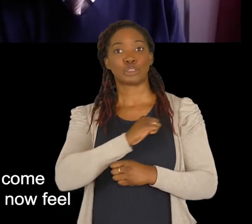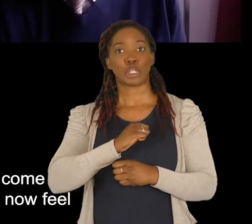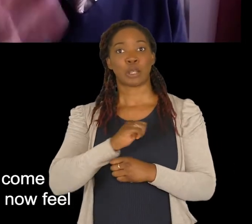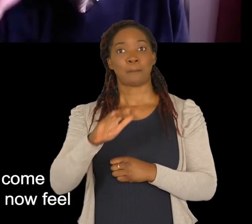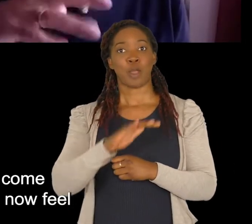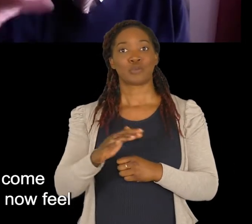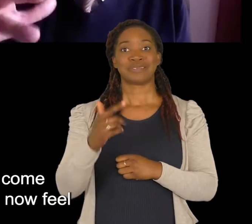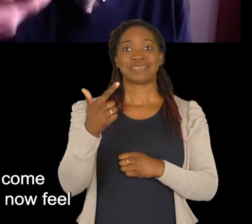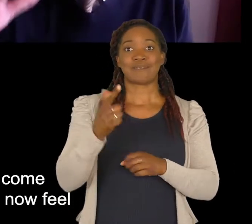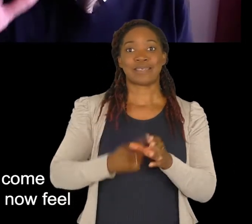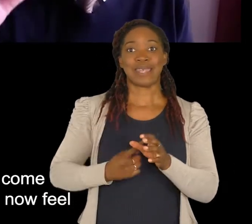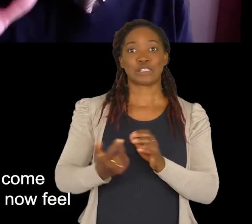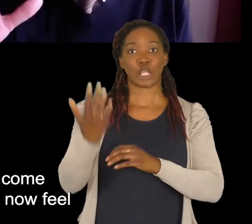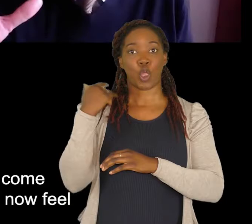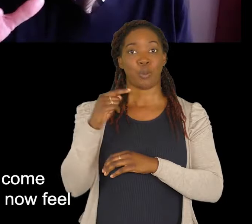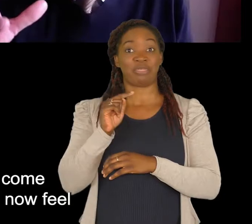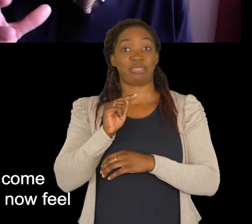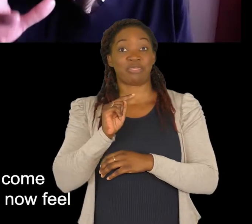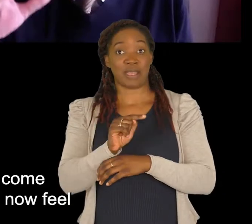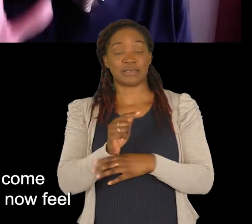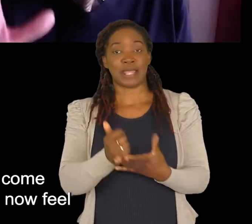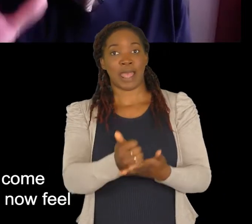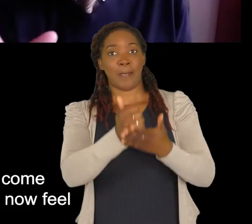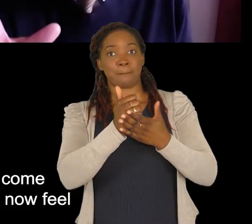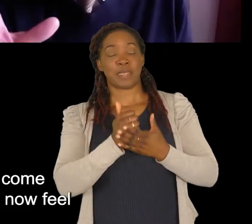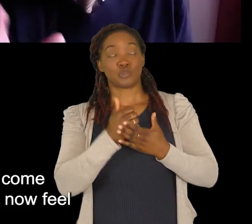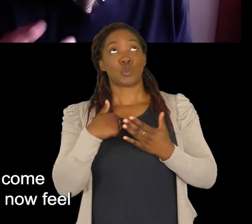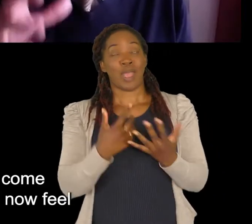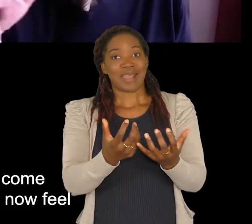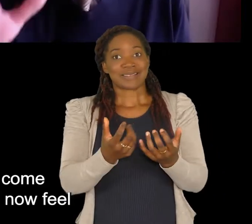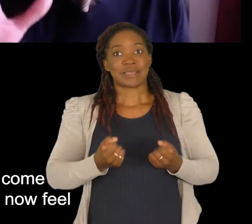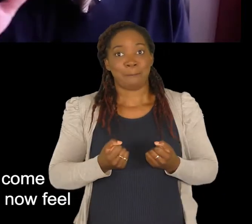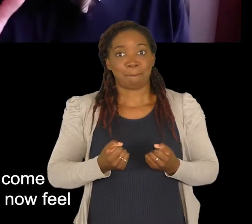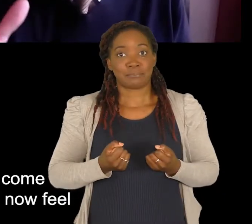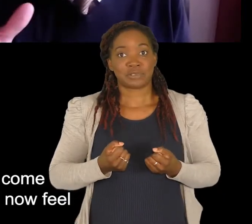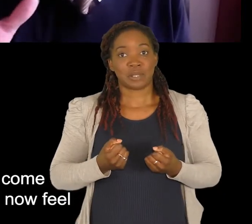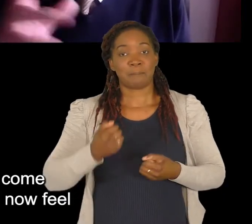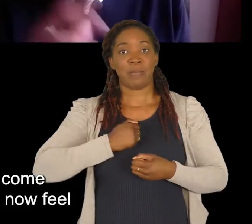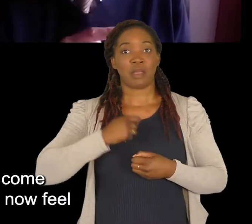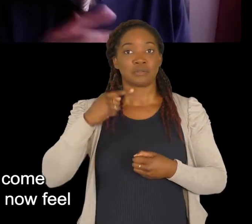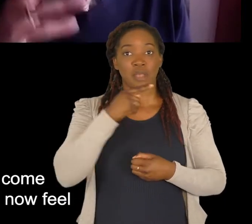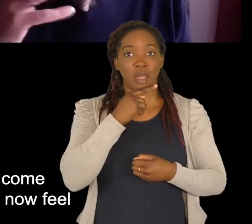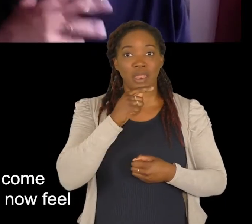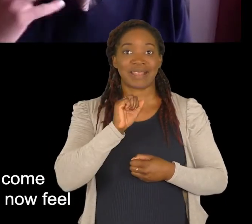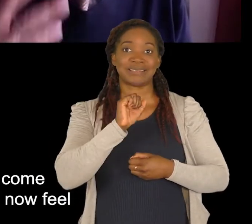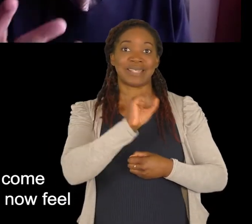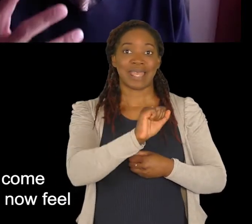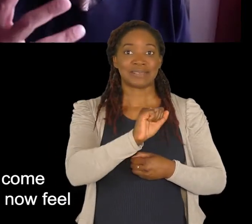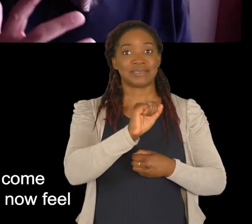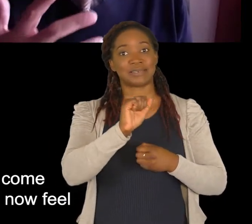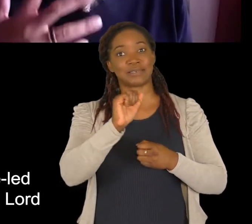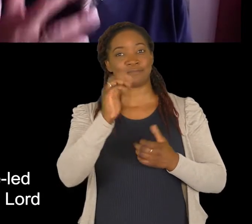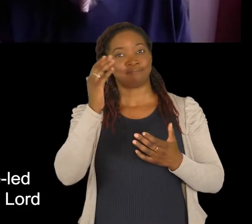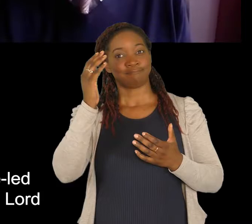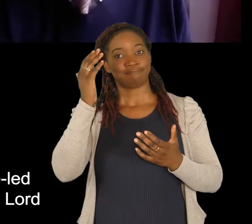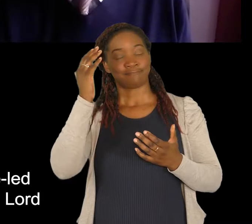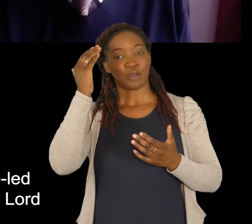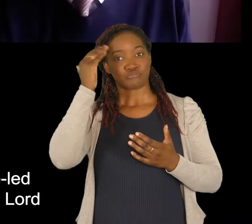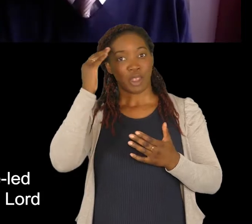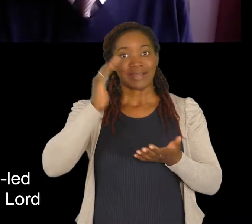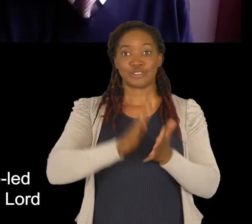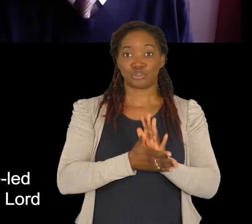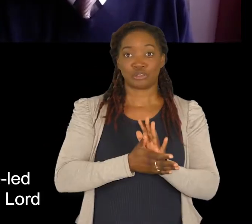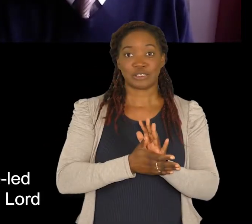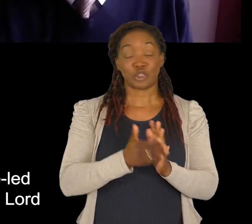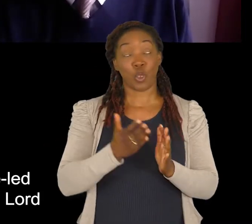ago. And that helped me to come to terms, Rosa, with Ishin and with Ishin's condition. So I now feel that I'm